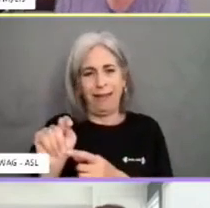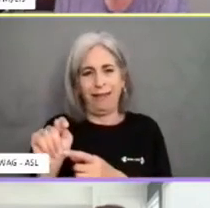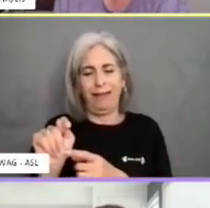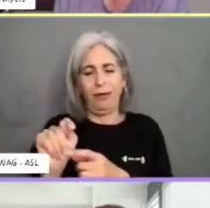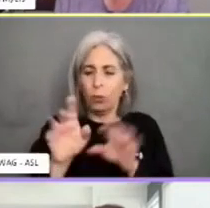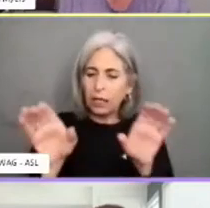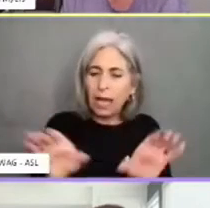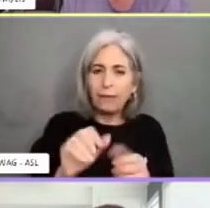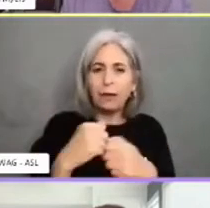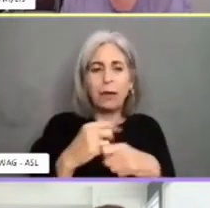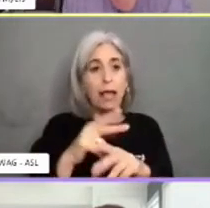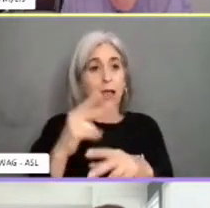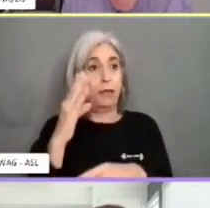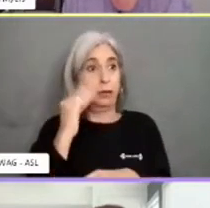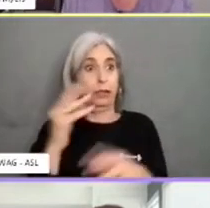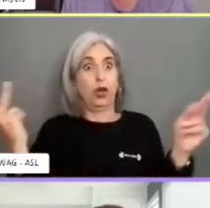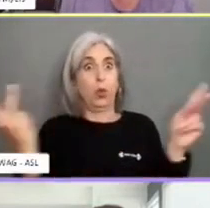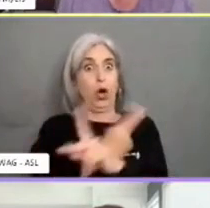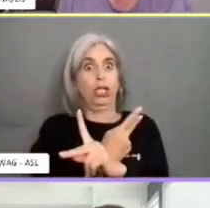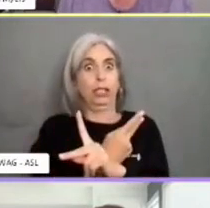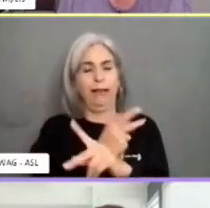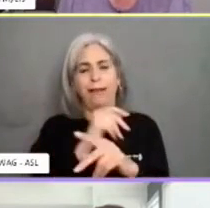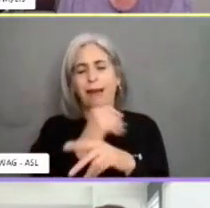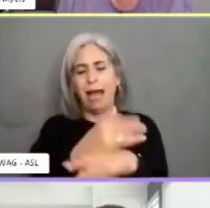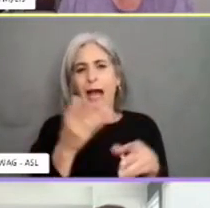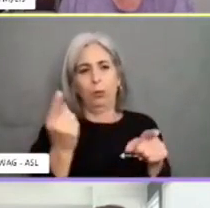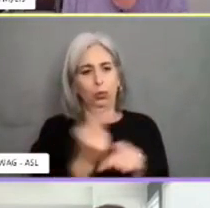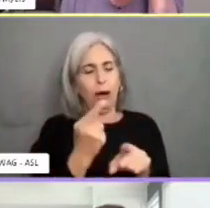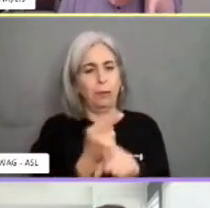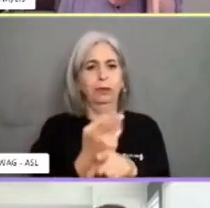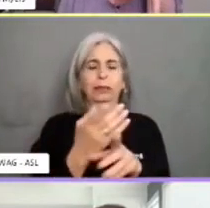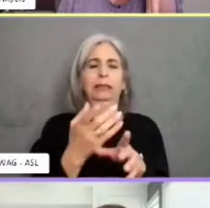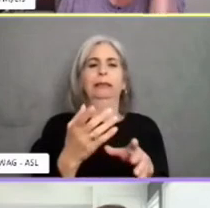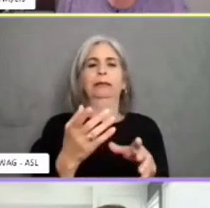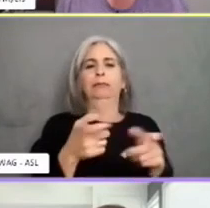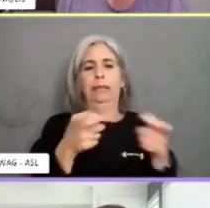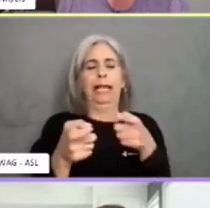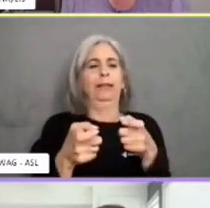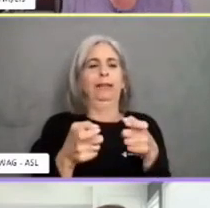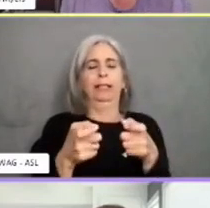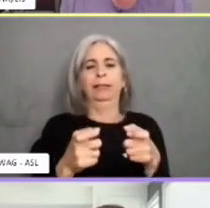their experience worse by not properly handling decorative emojis there. So